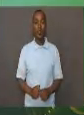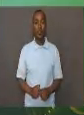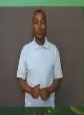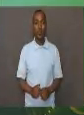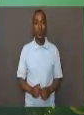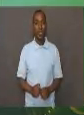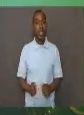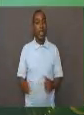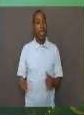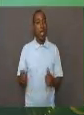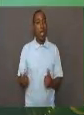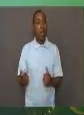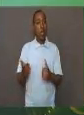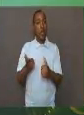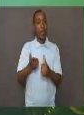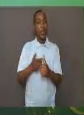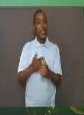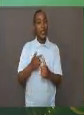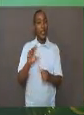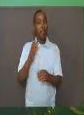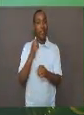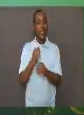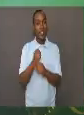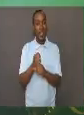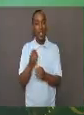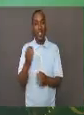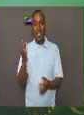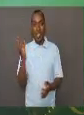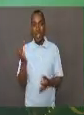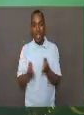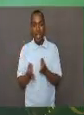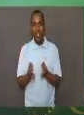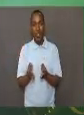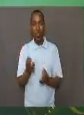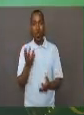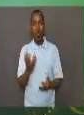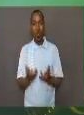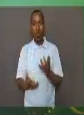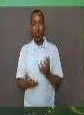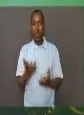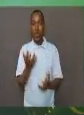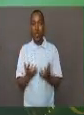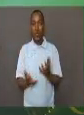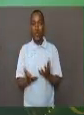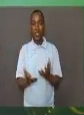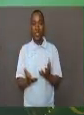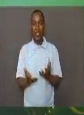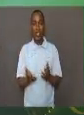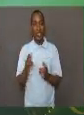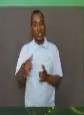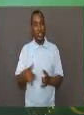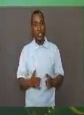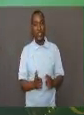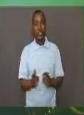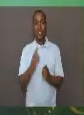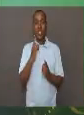In our first activity, we explained that cooking your food is a